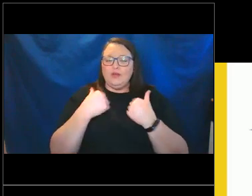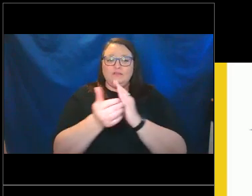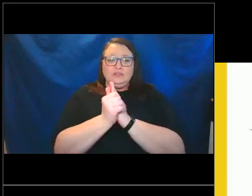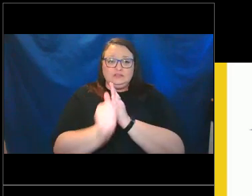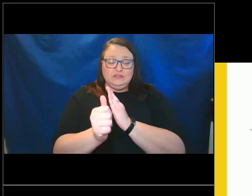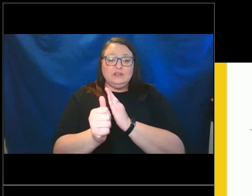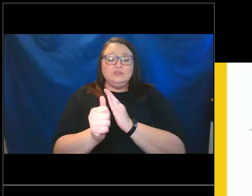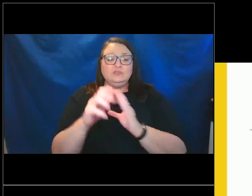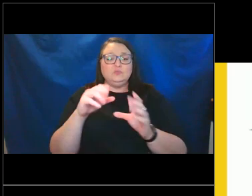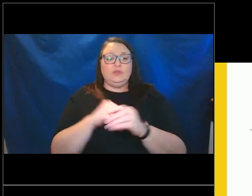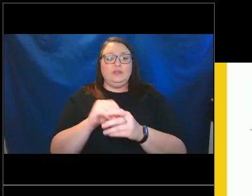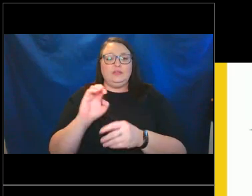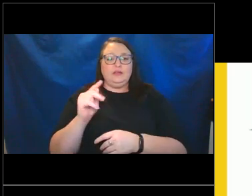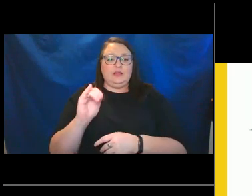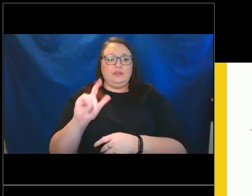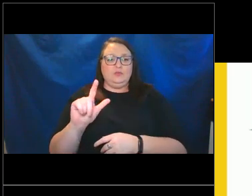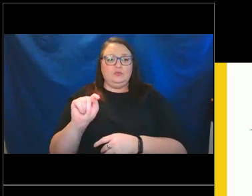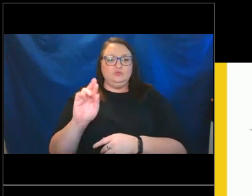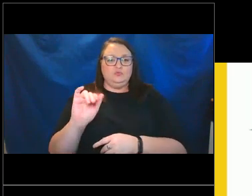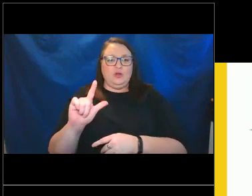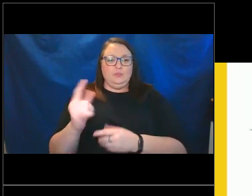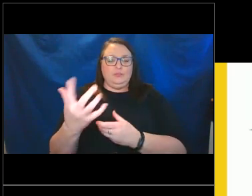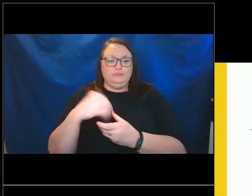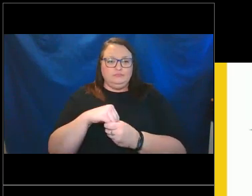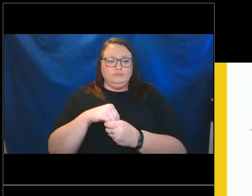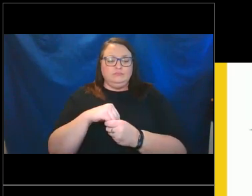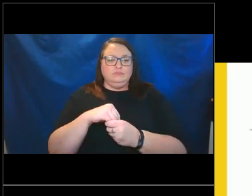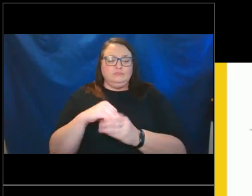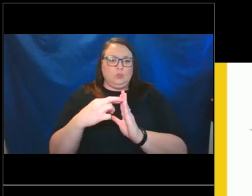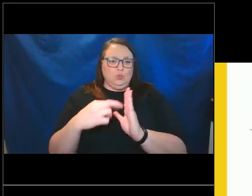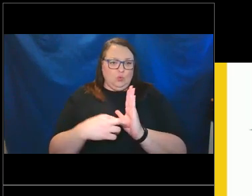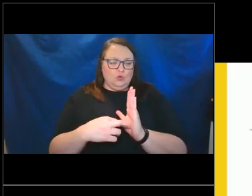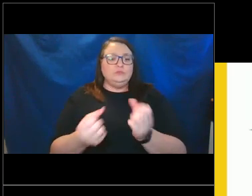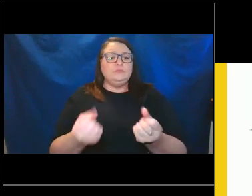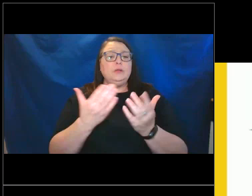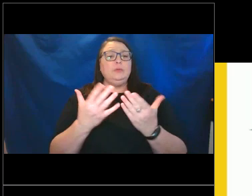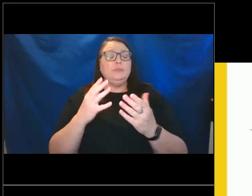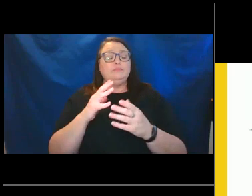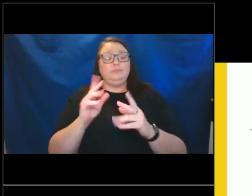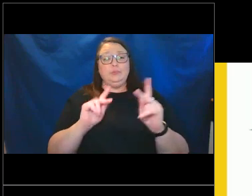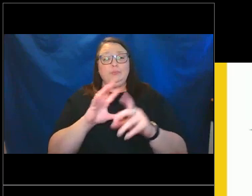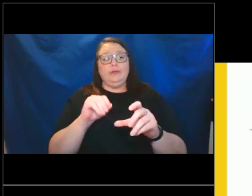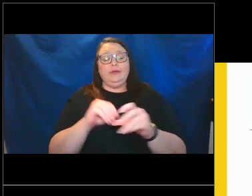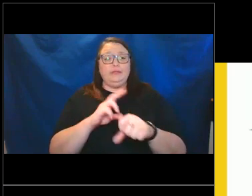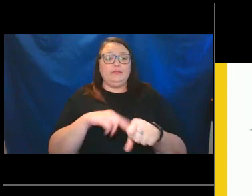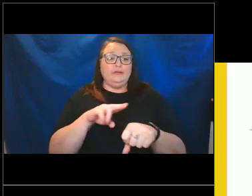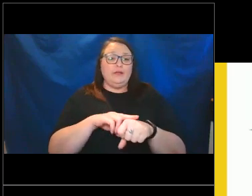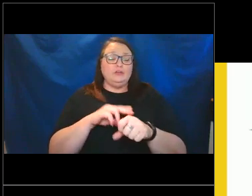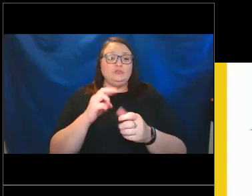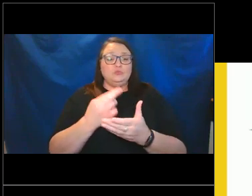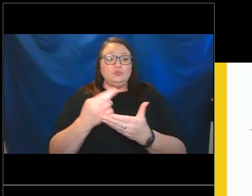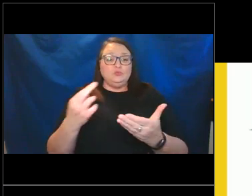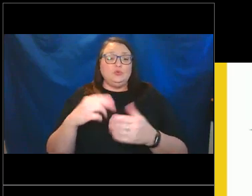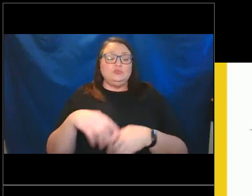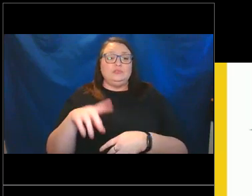protocols. There's many people in natural resources. DNR department in Washington State is the whitest